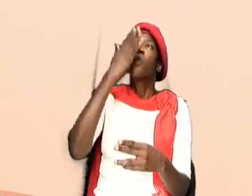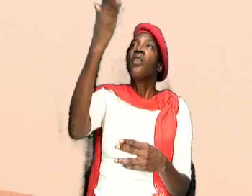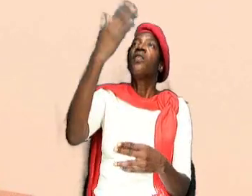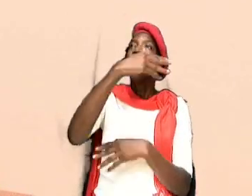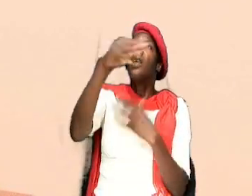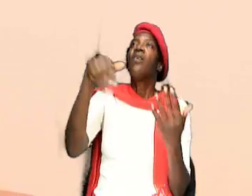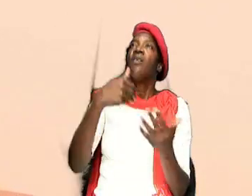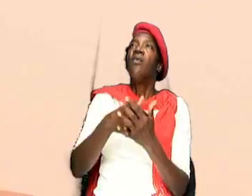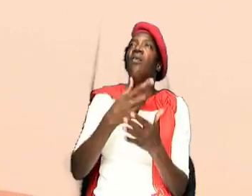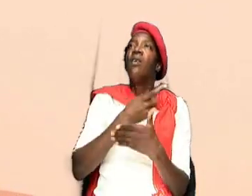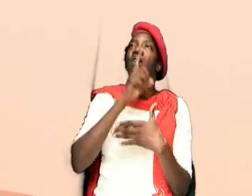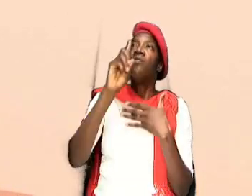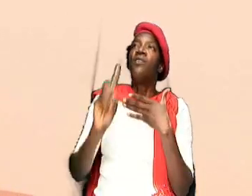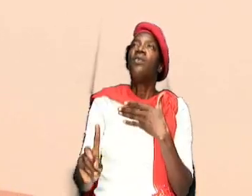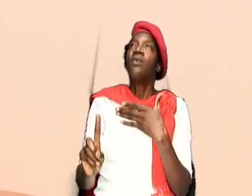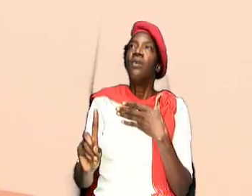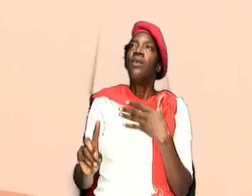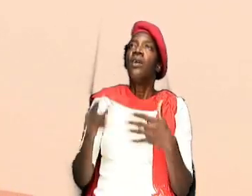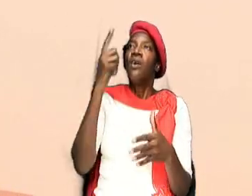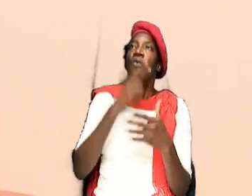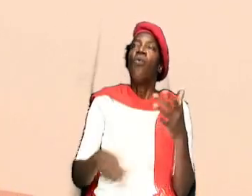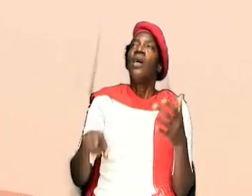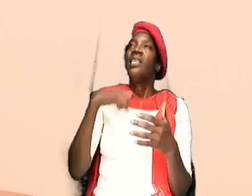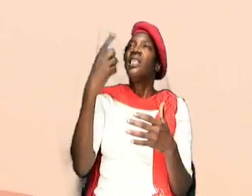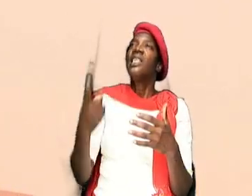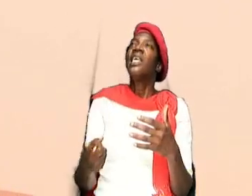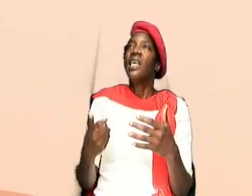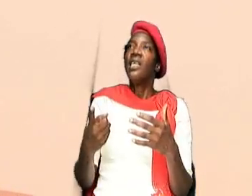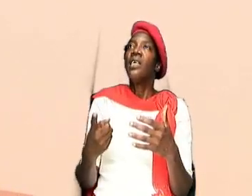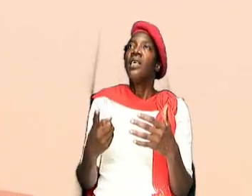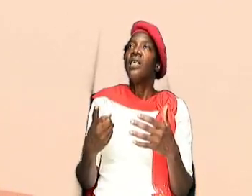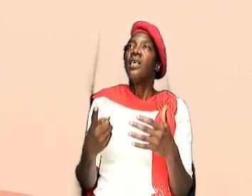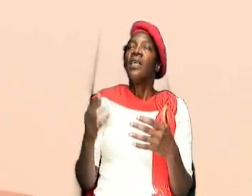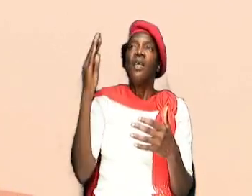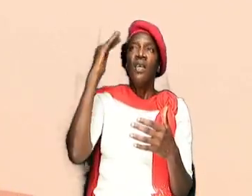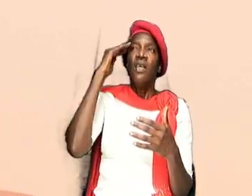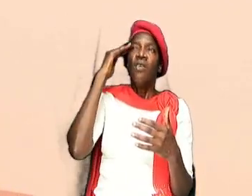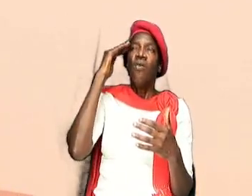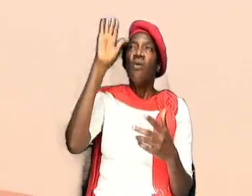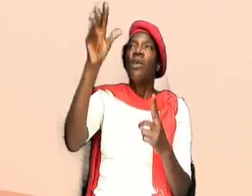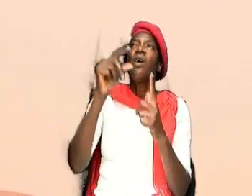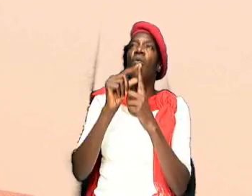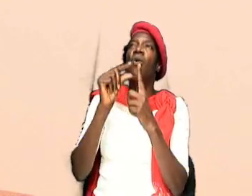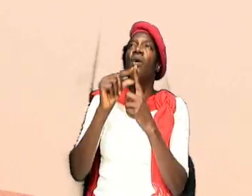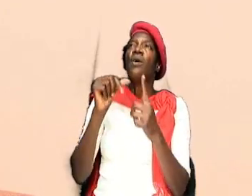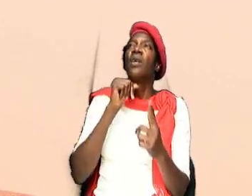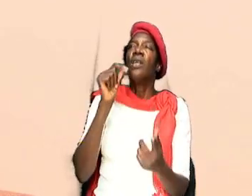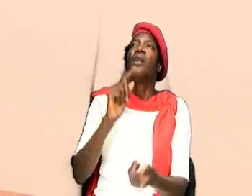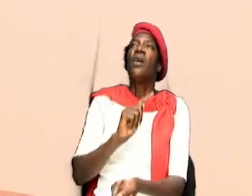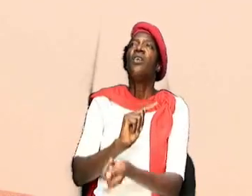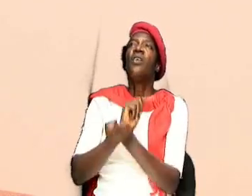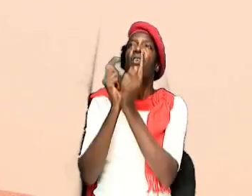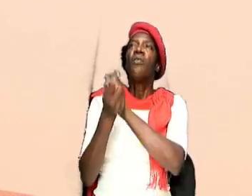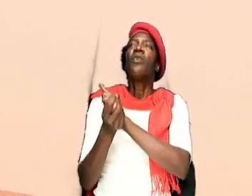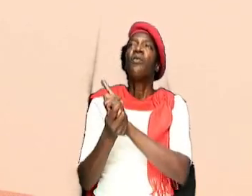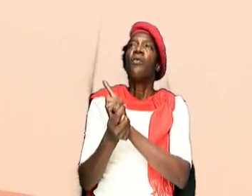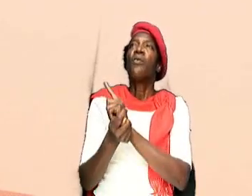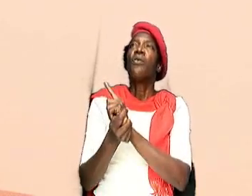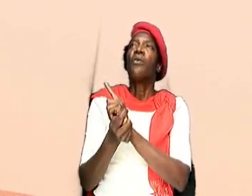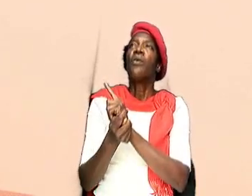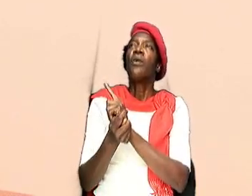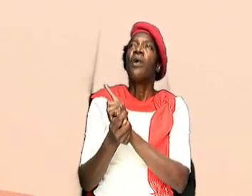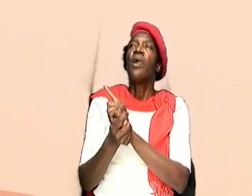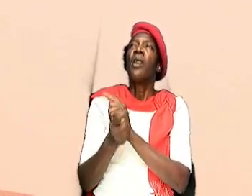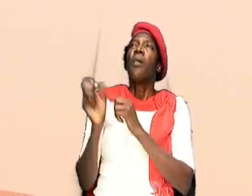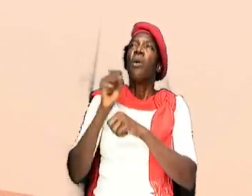you have done. We thank you for what was said. Lord, we know that your words will not return unto you void, but you